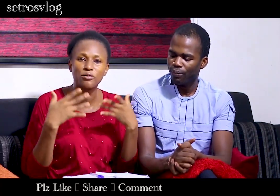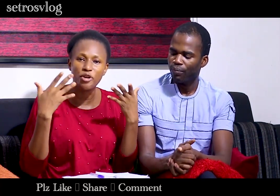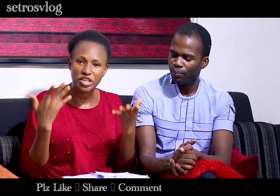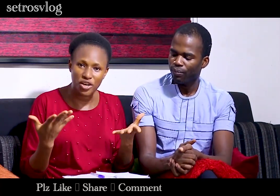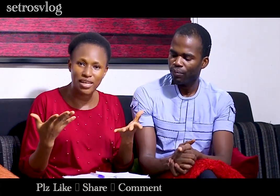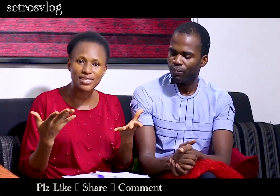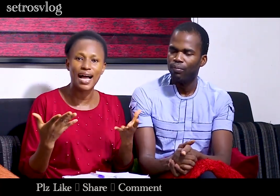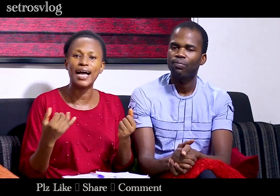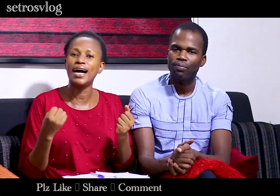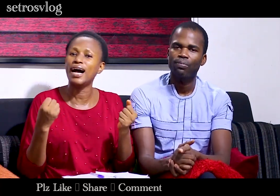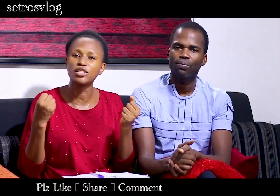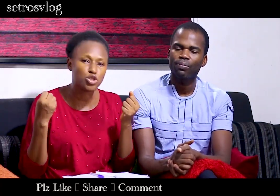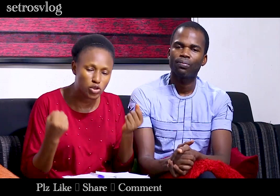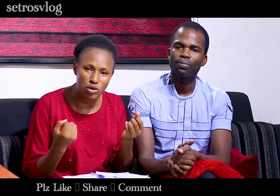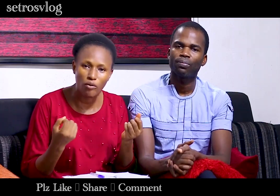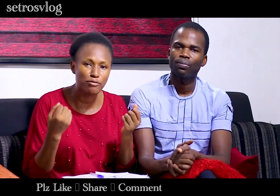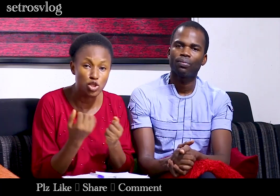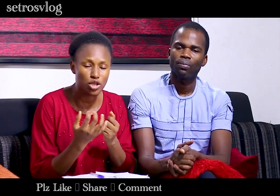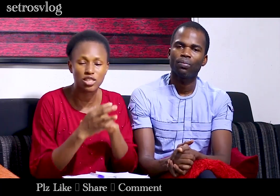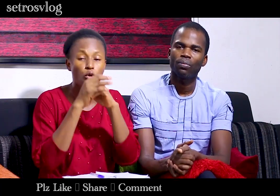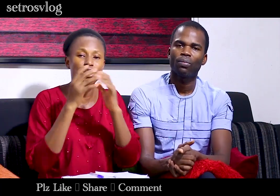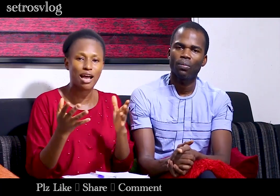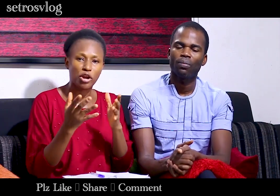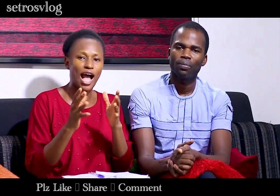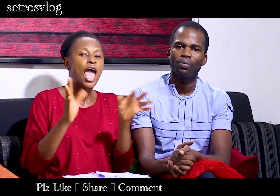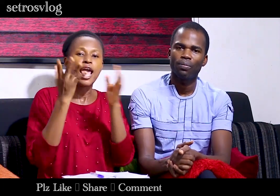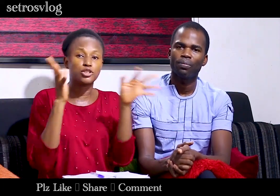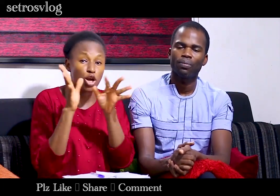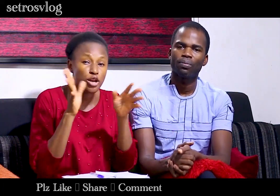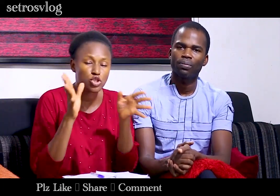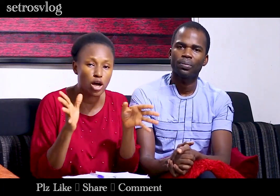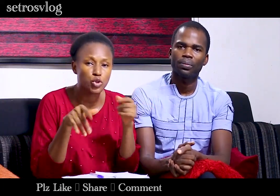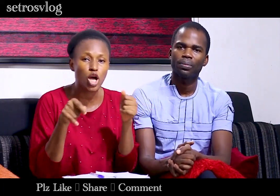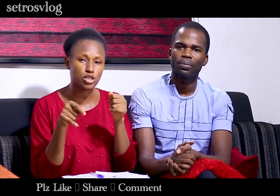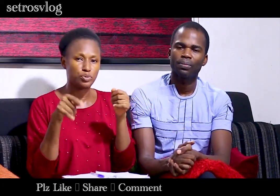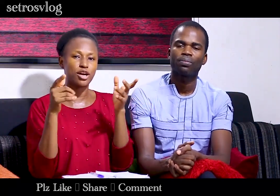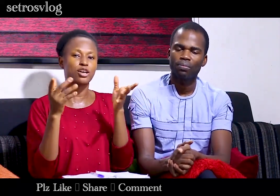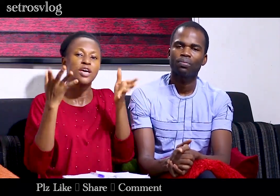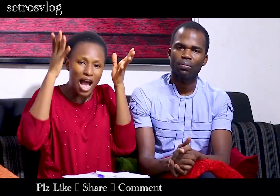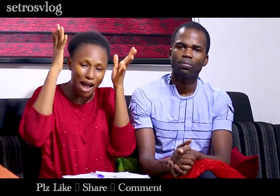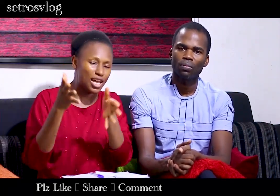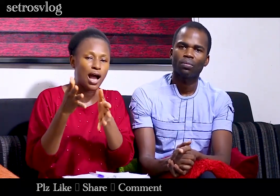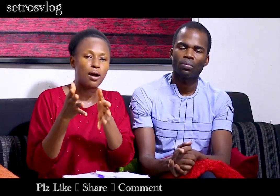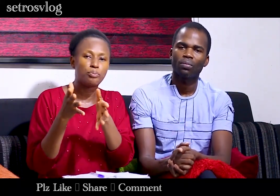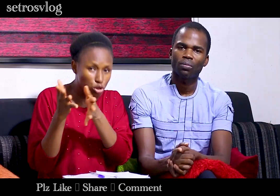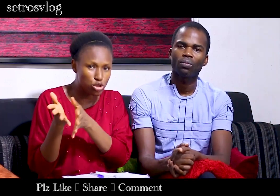these innovations and industrial revolutions across Africa, it's not going to stop just because of